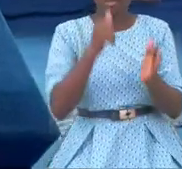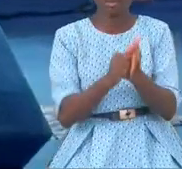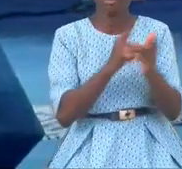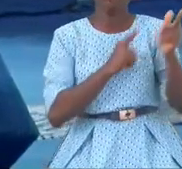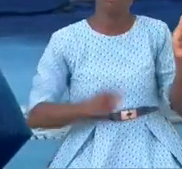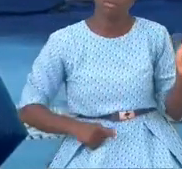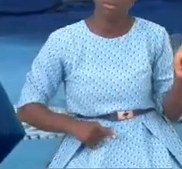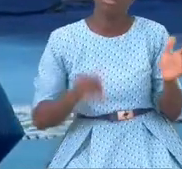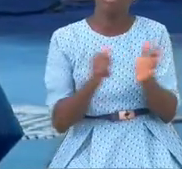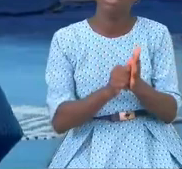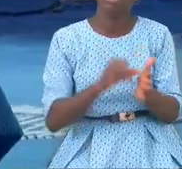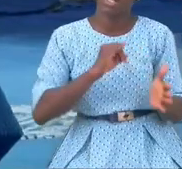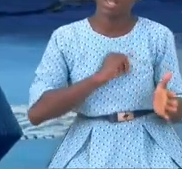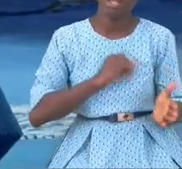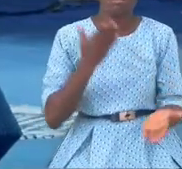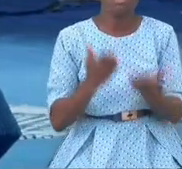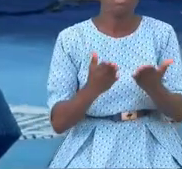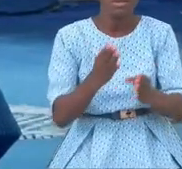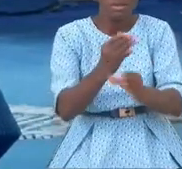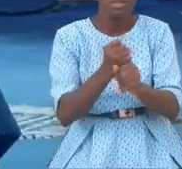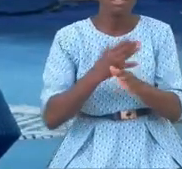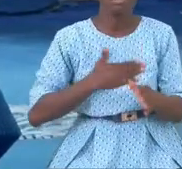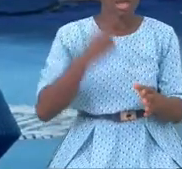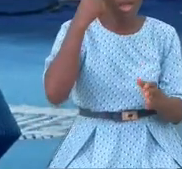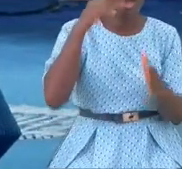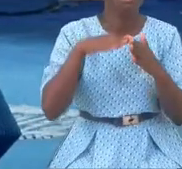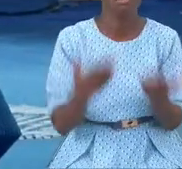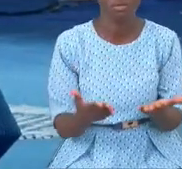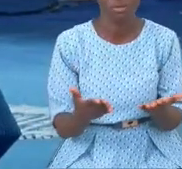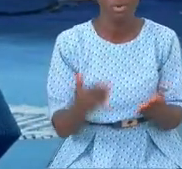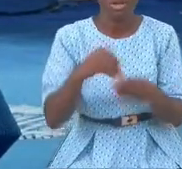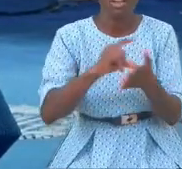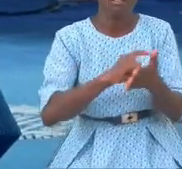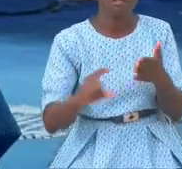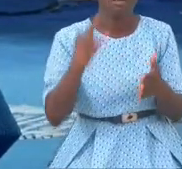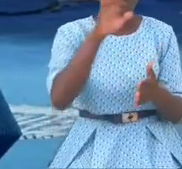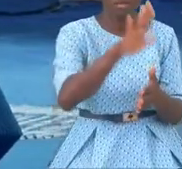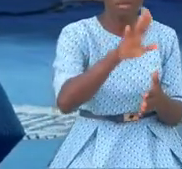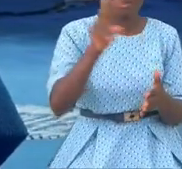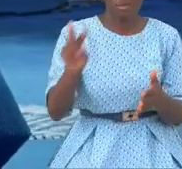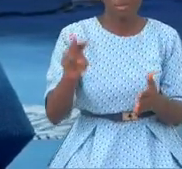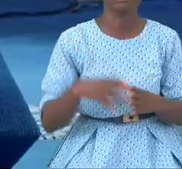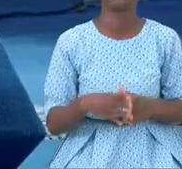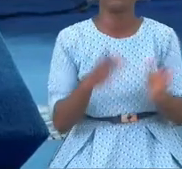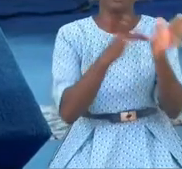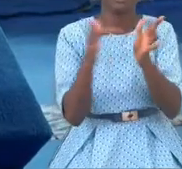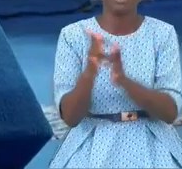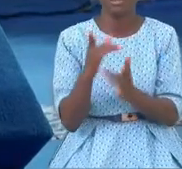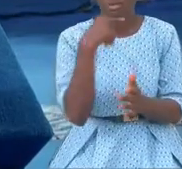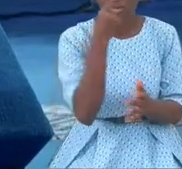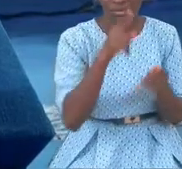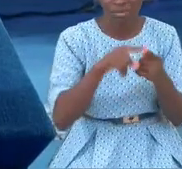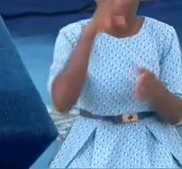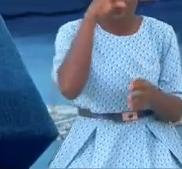said unto him, go thy way, thy faith